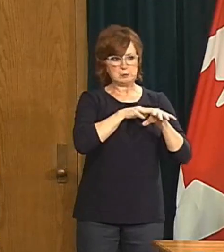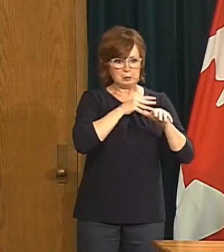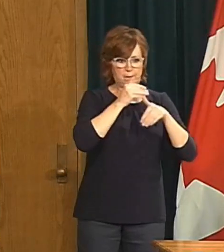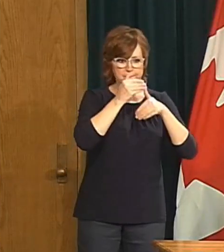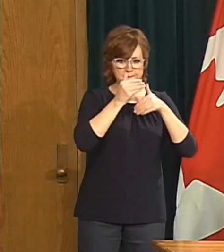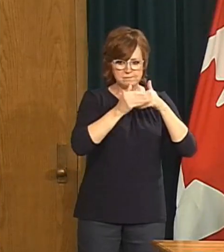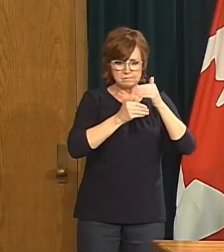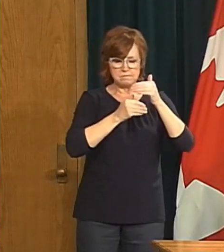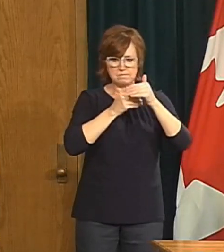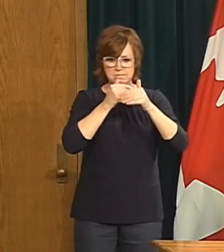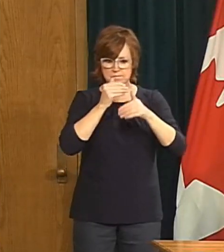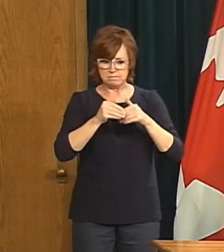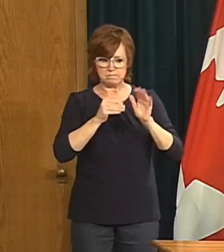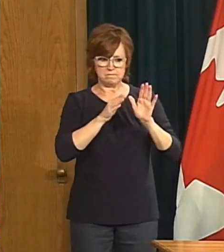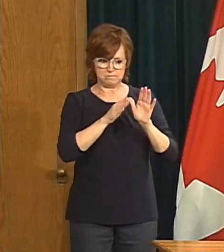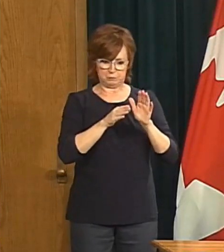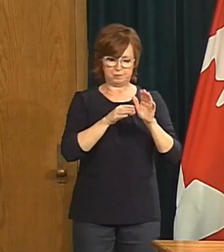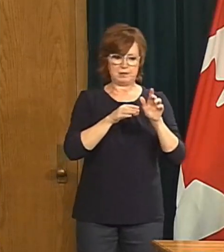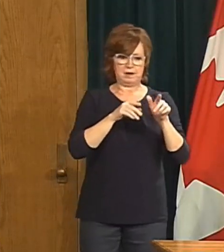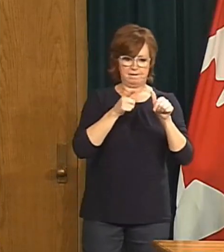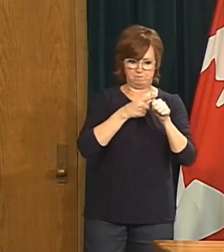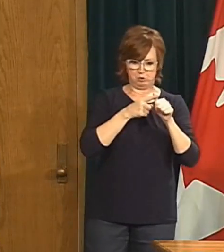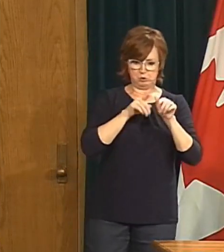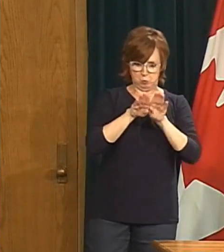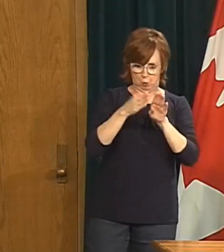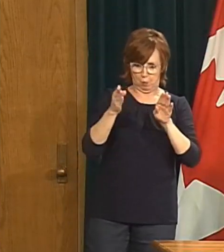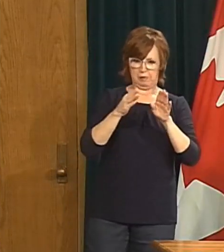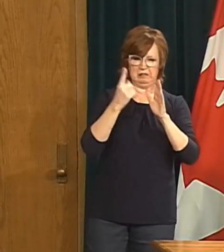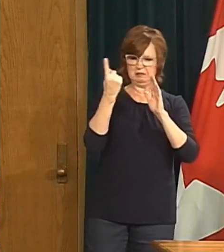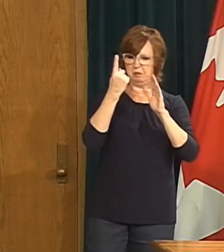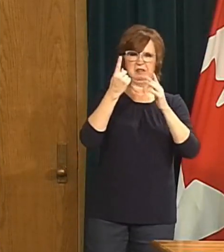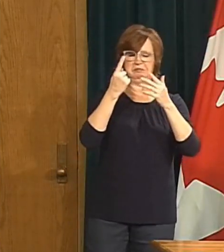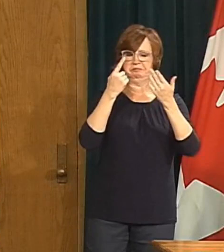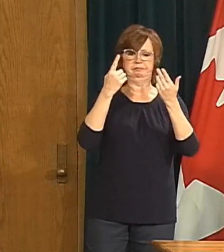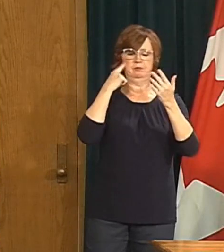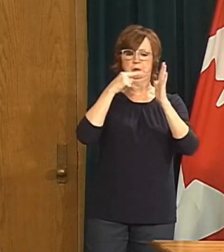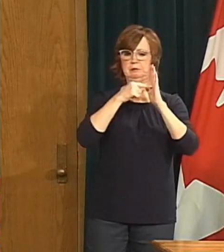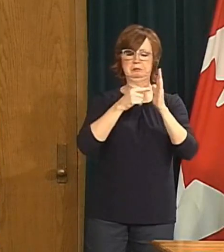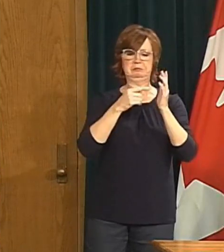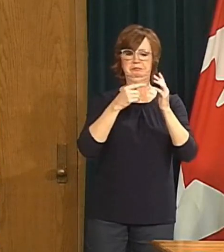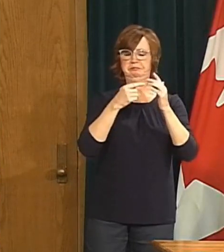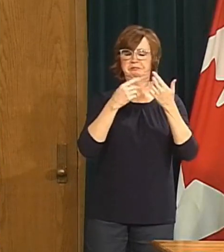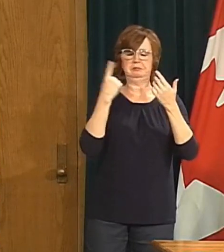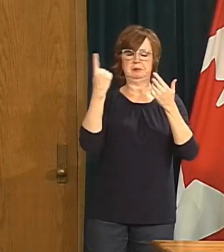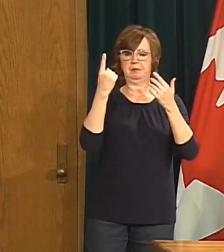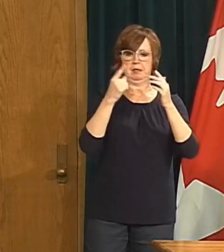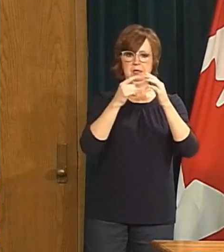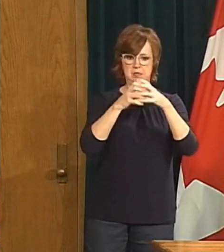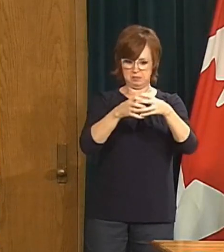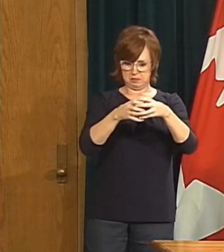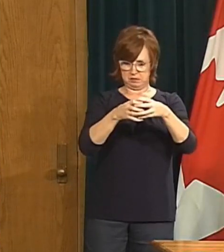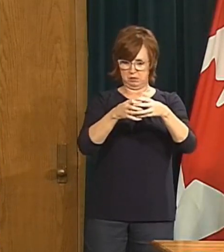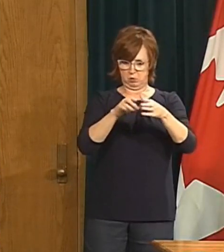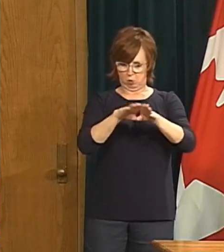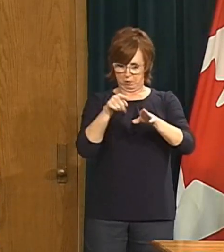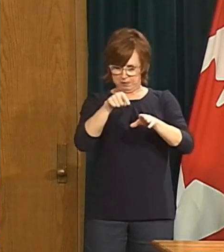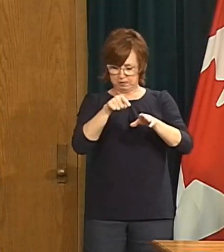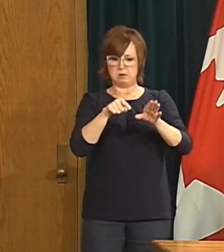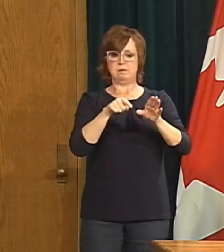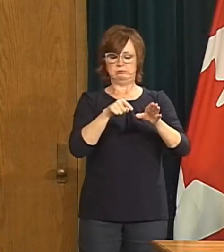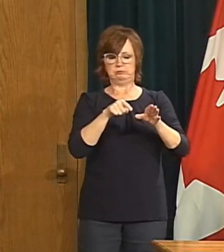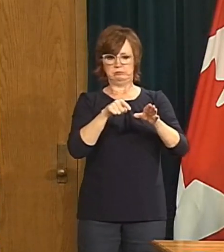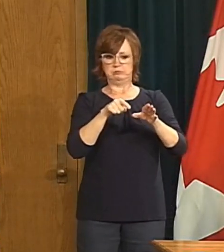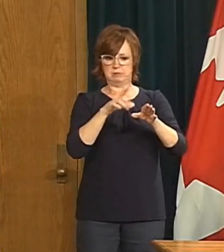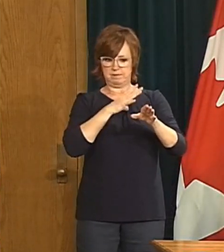and contact trace and identify how our numbers have changed, if they have changed. If they do not change or change very little, then we would